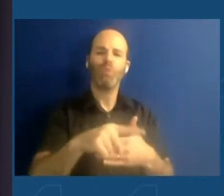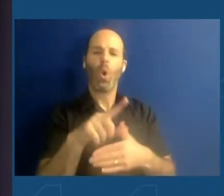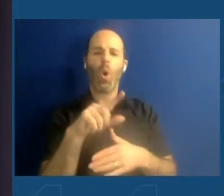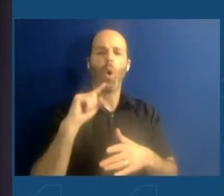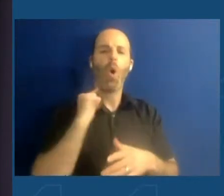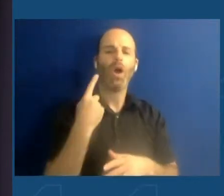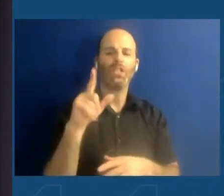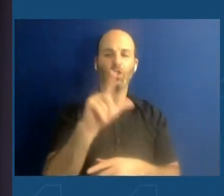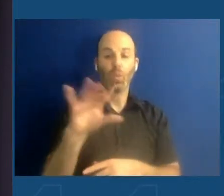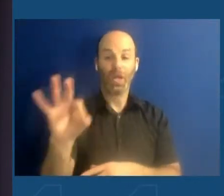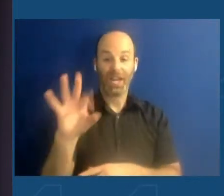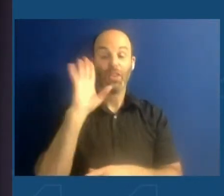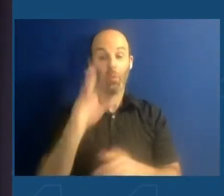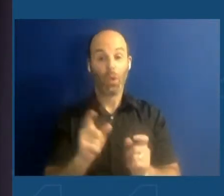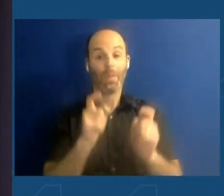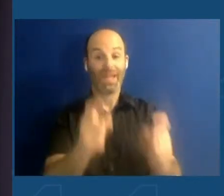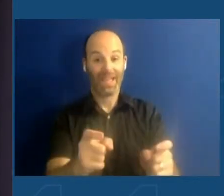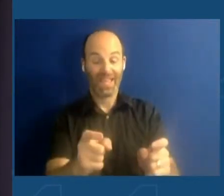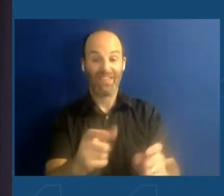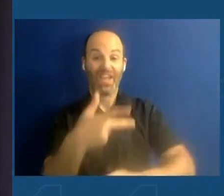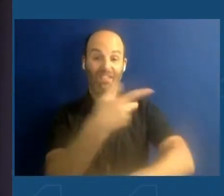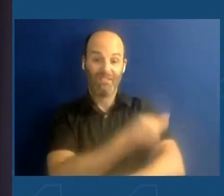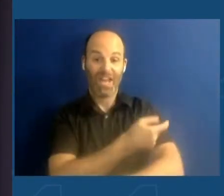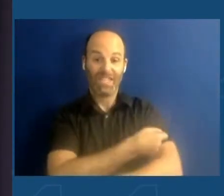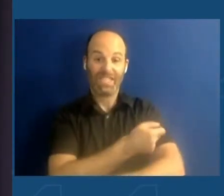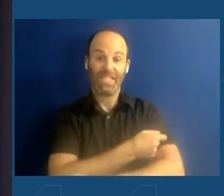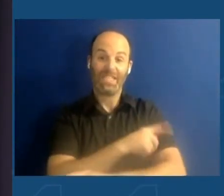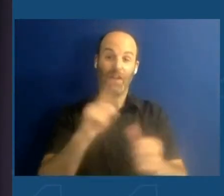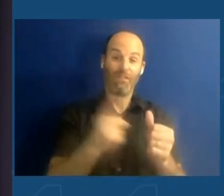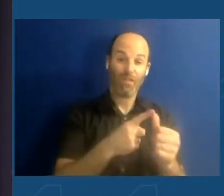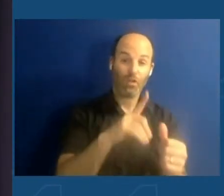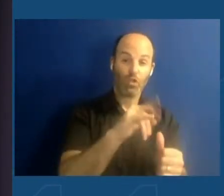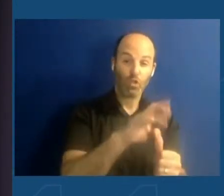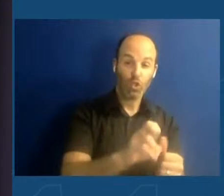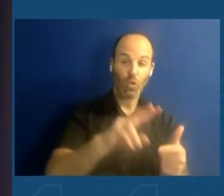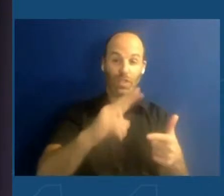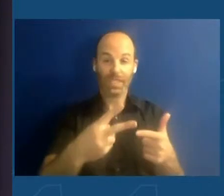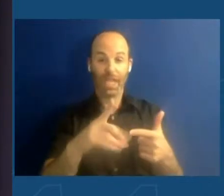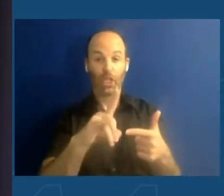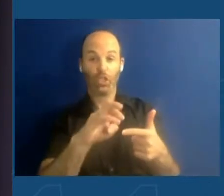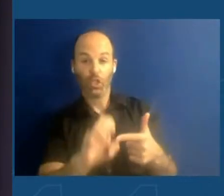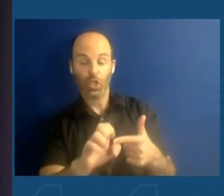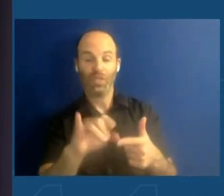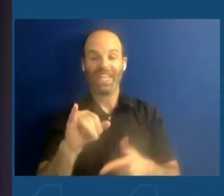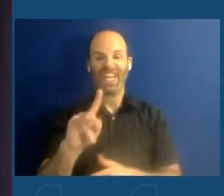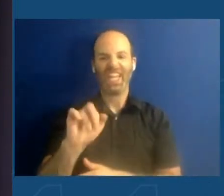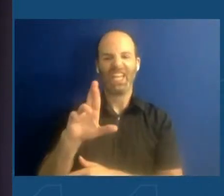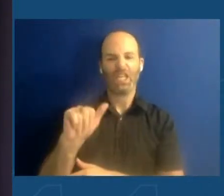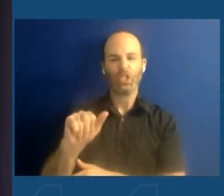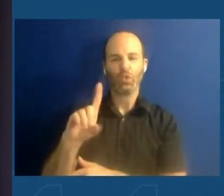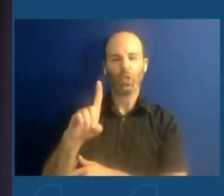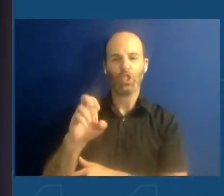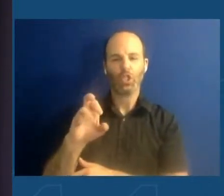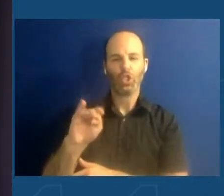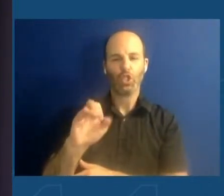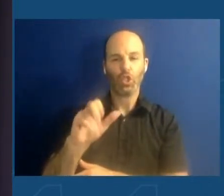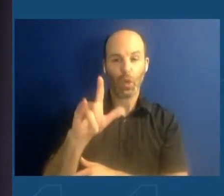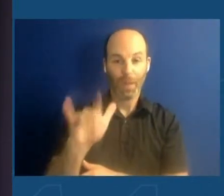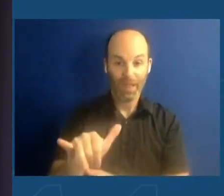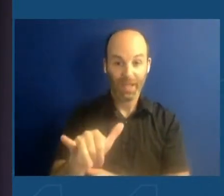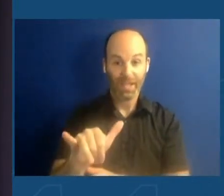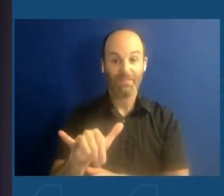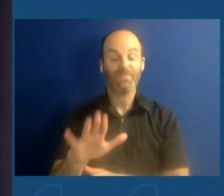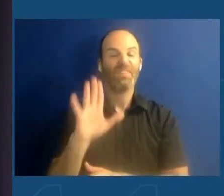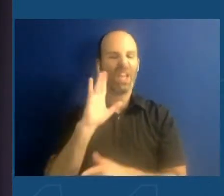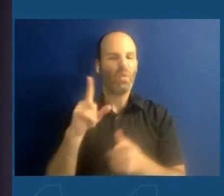and second doses intradermally. And a press release will be going out about this later today. We also